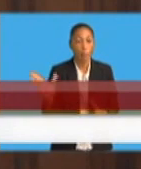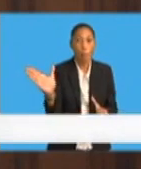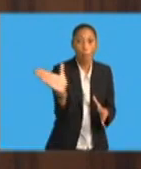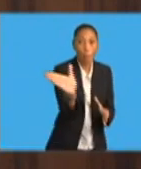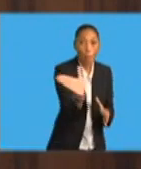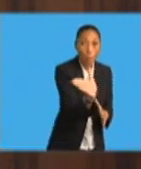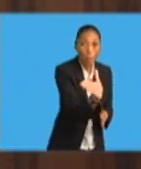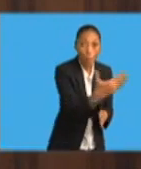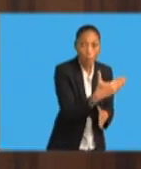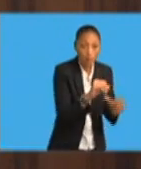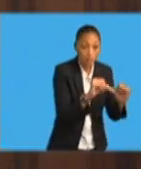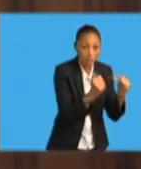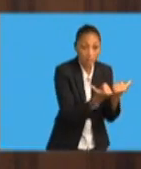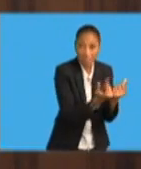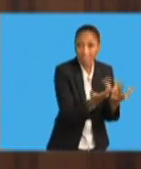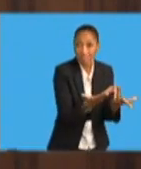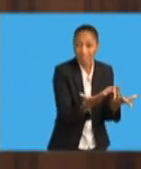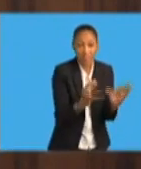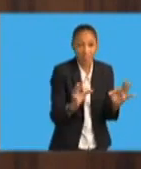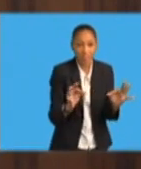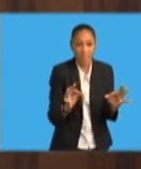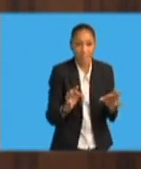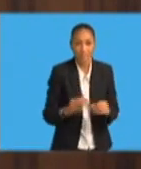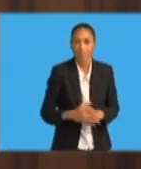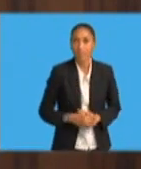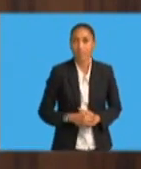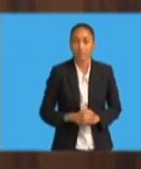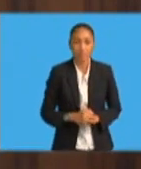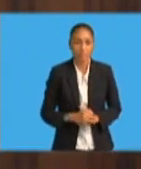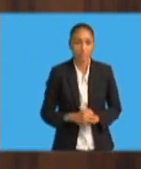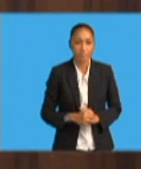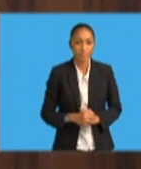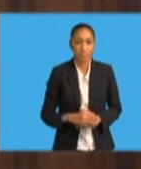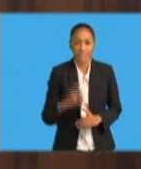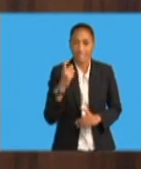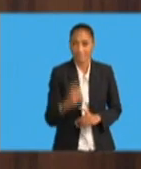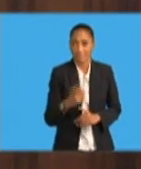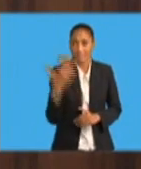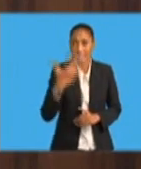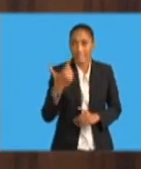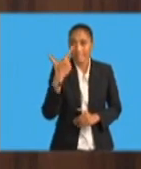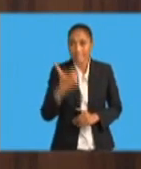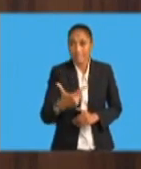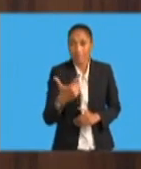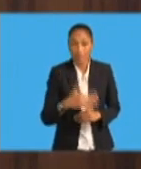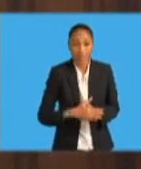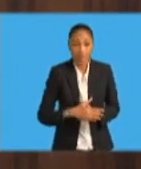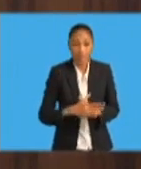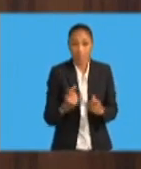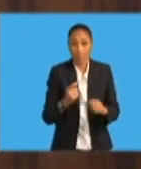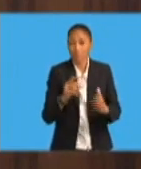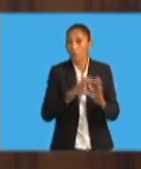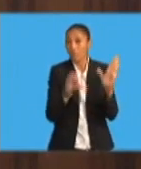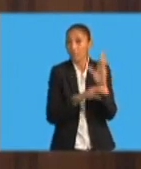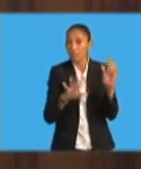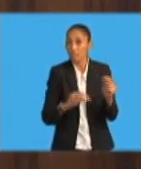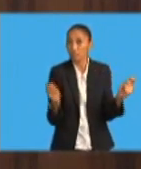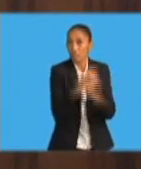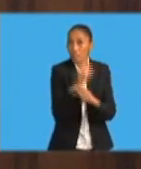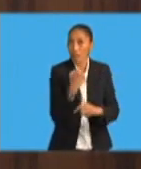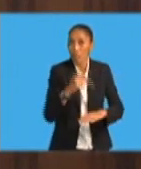years. Some of the points raised were on the 2013 Constitution, review of the electoral process, as well as government initiatives.